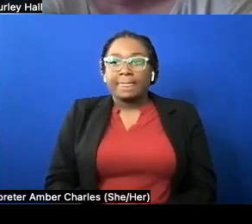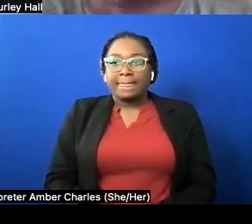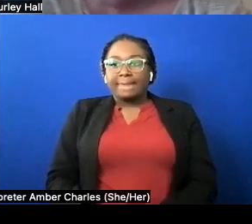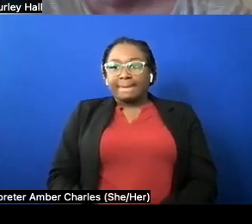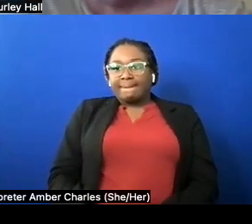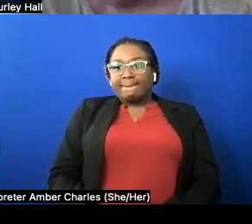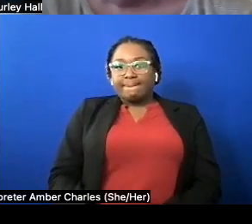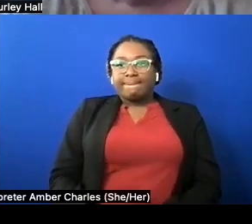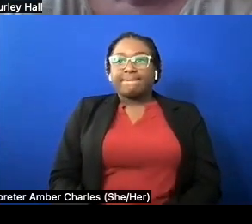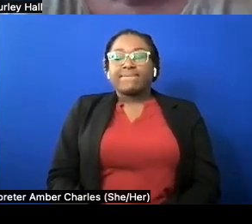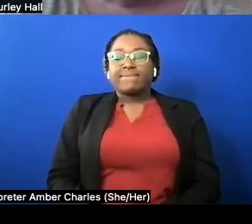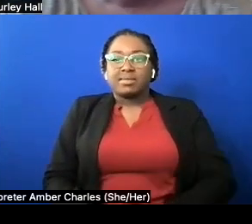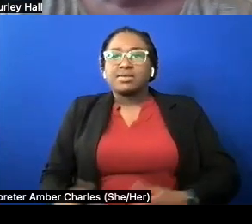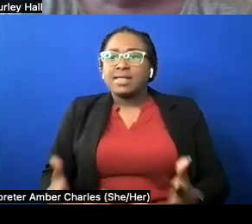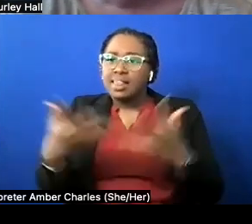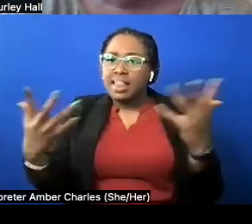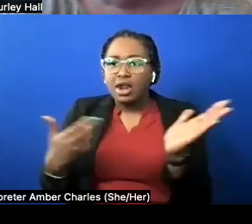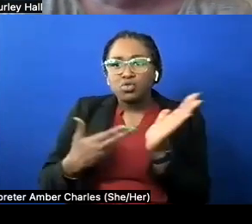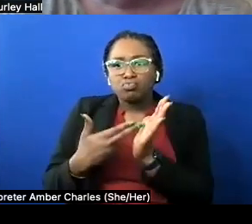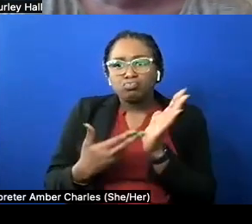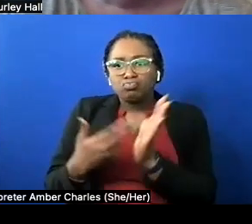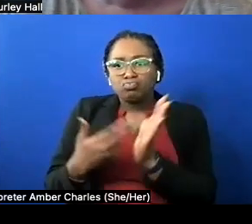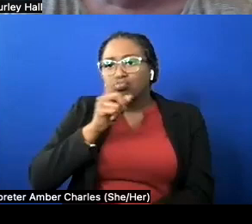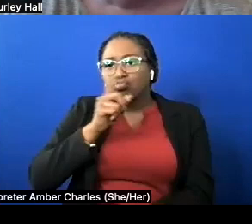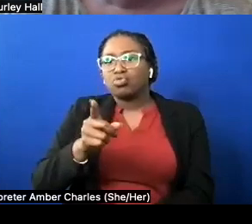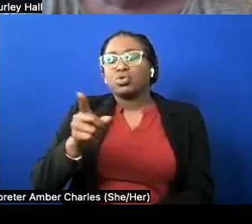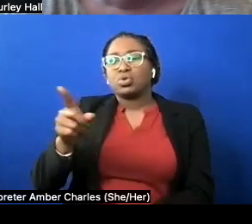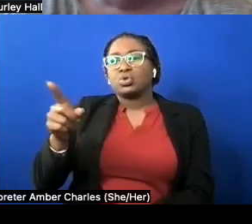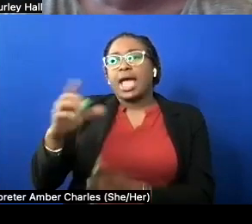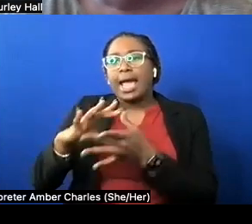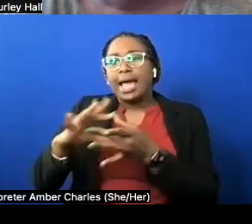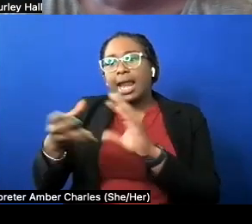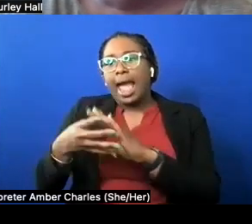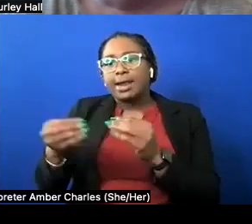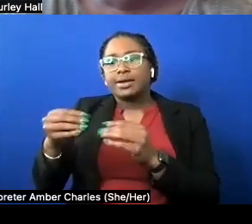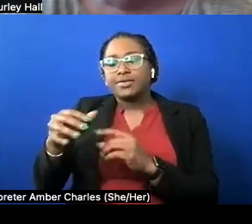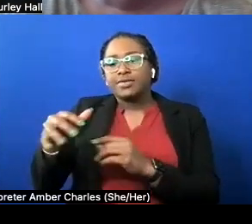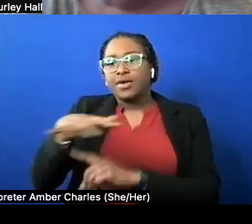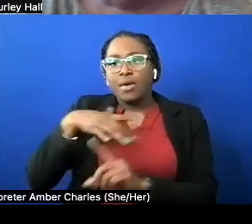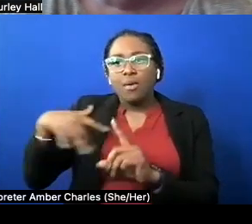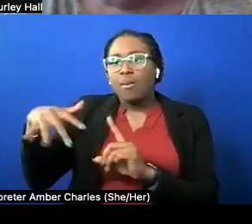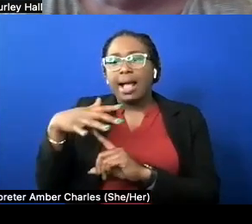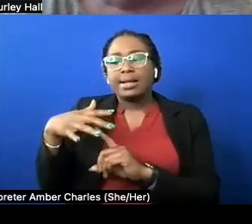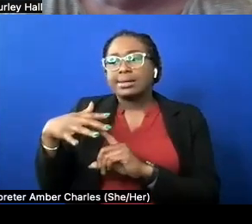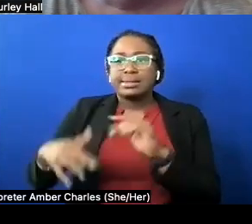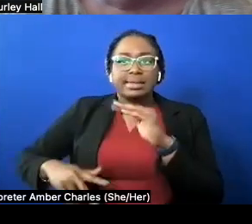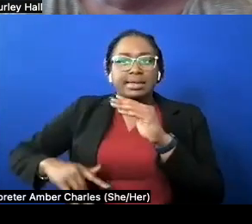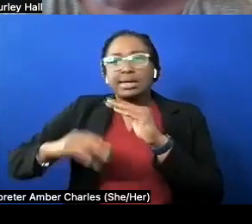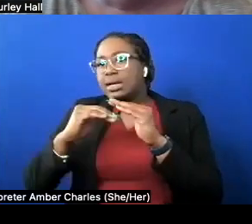truth and narrative around the extent to which we have not been able to lean into